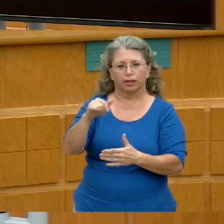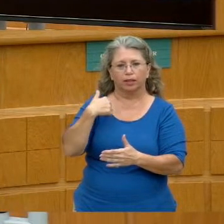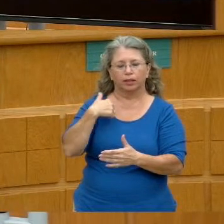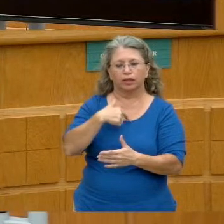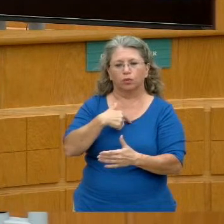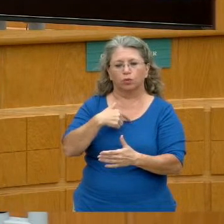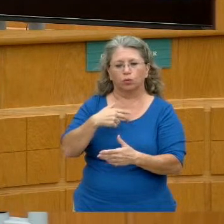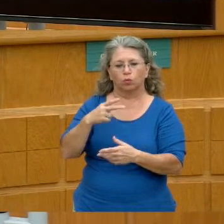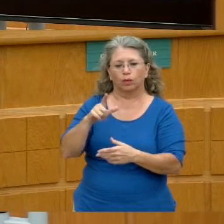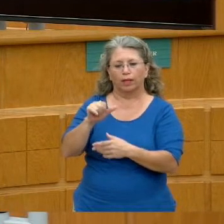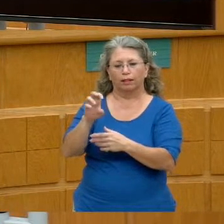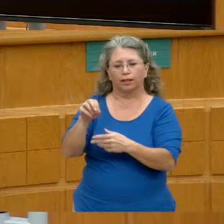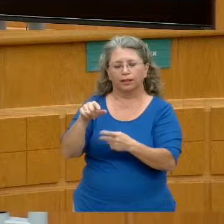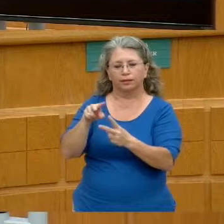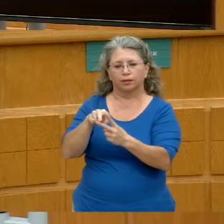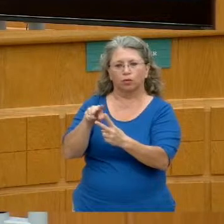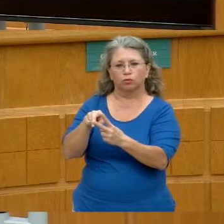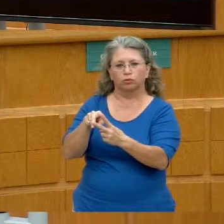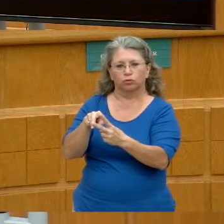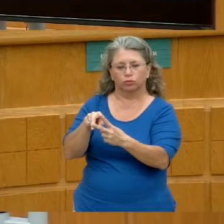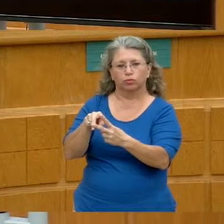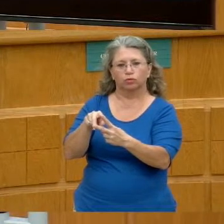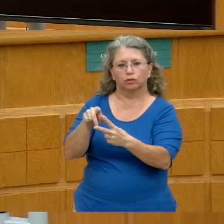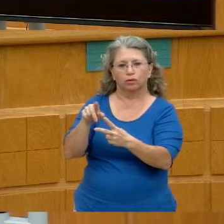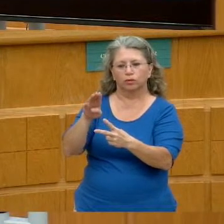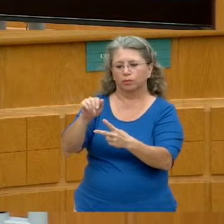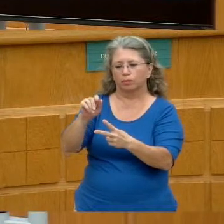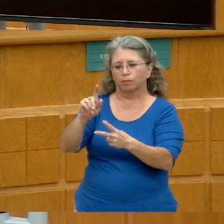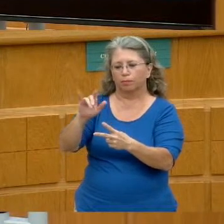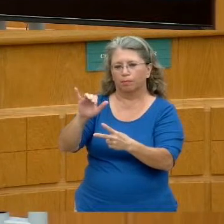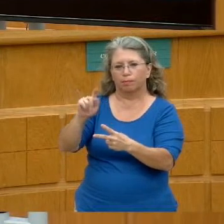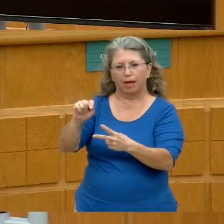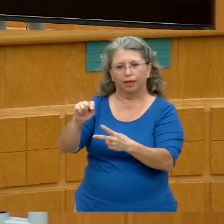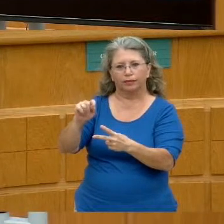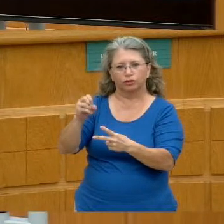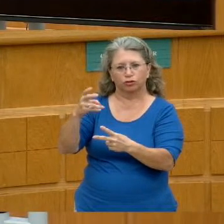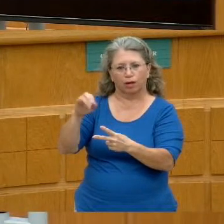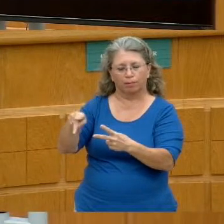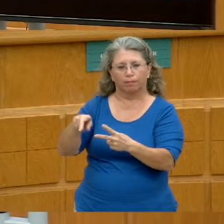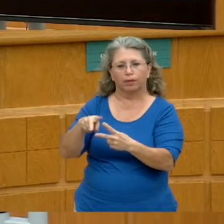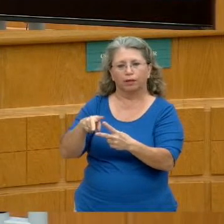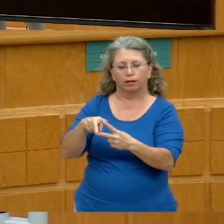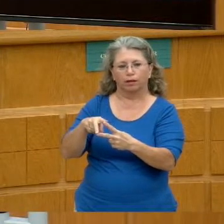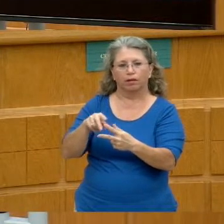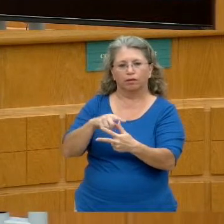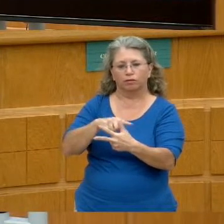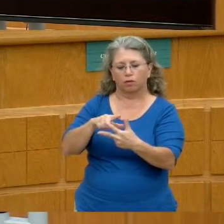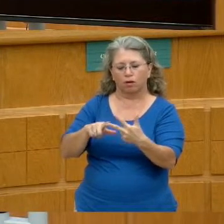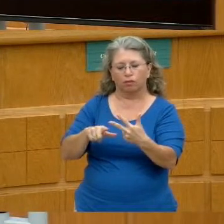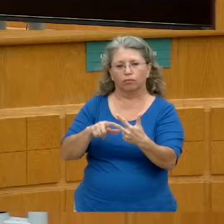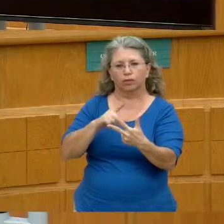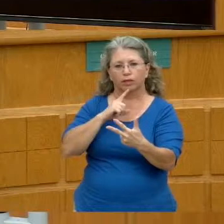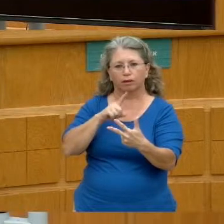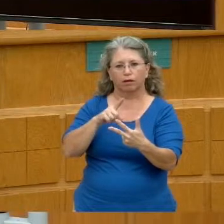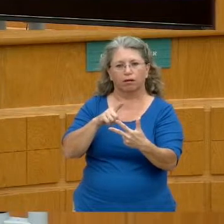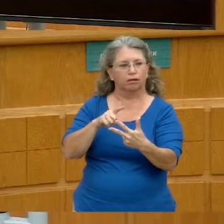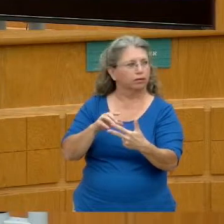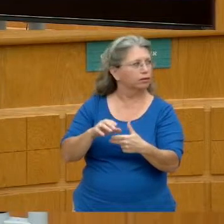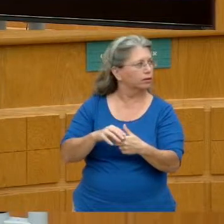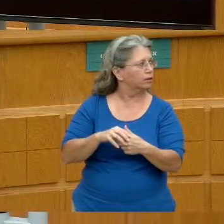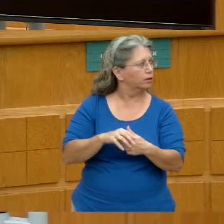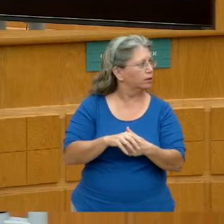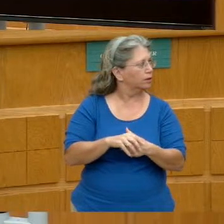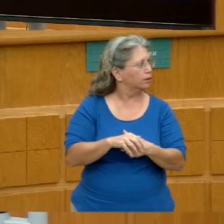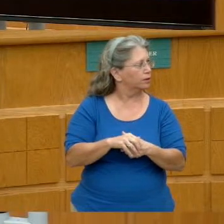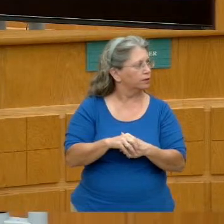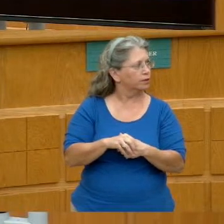and tackle shop. So those 2 are open. And the boat ramp at Packery Channel, if we go back to that prior slide, that